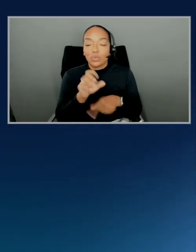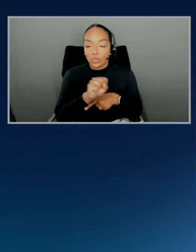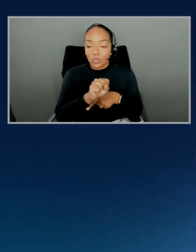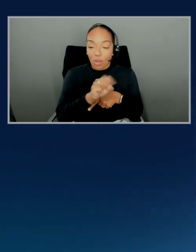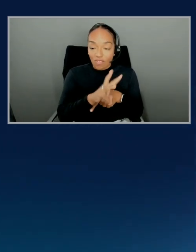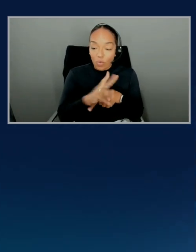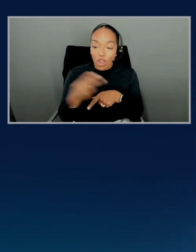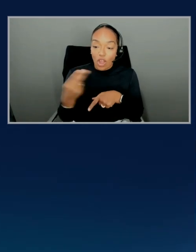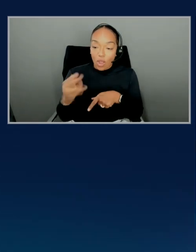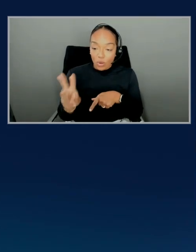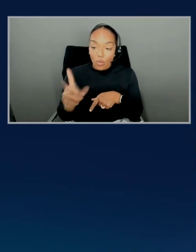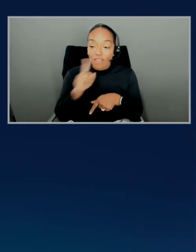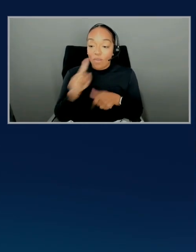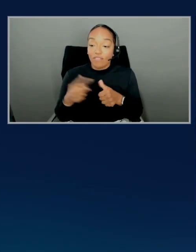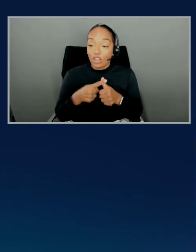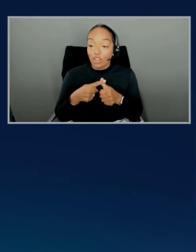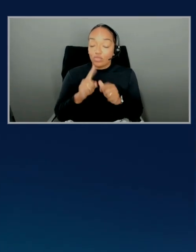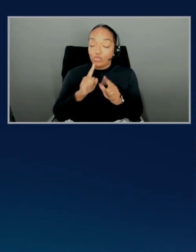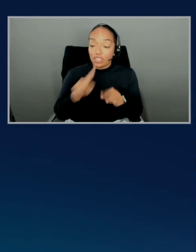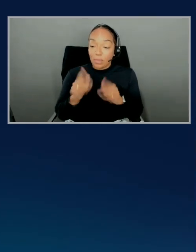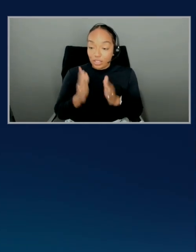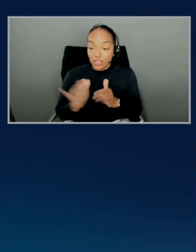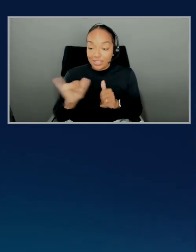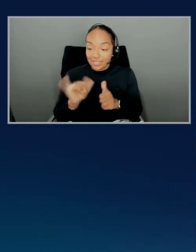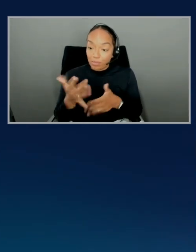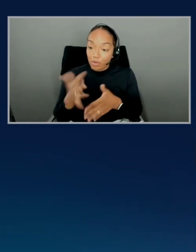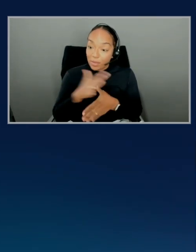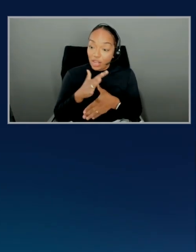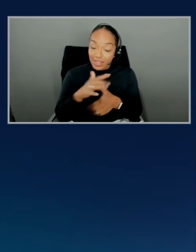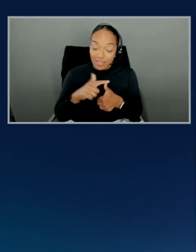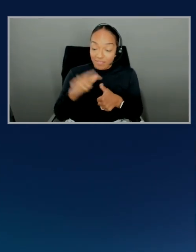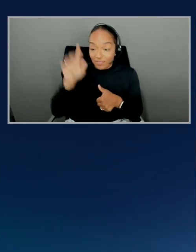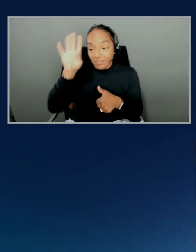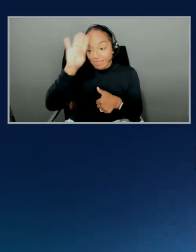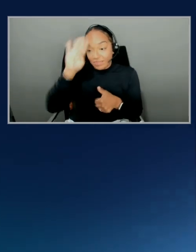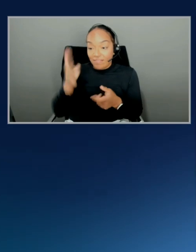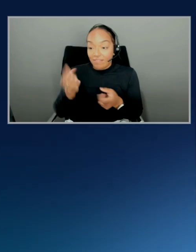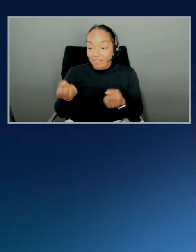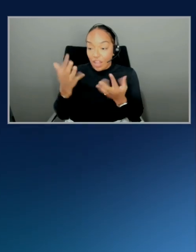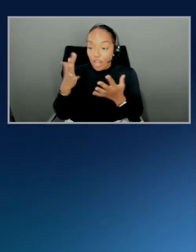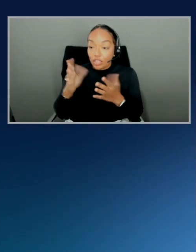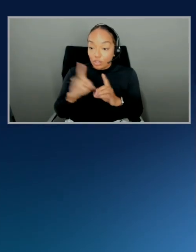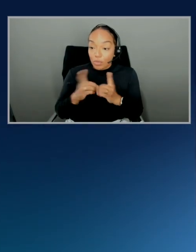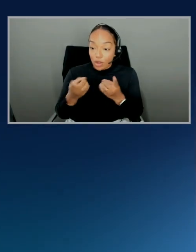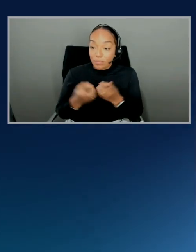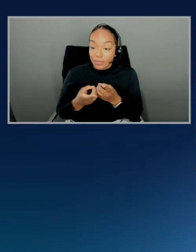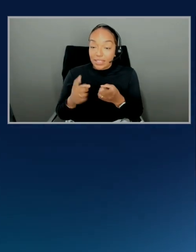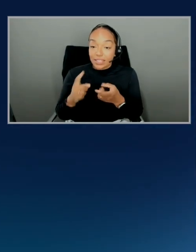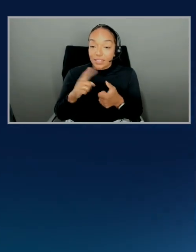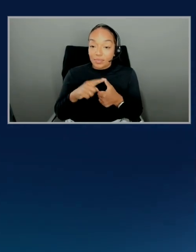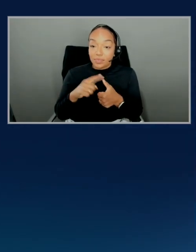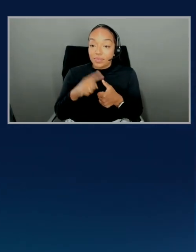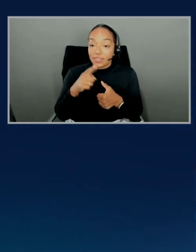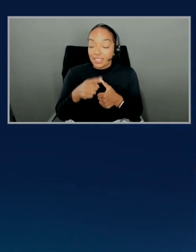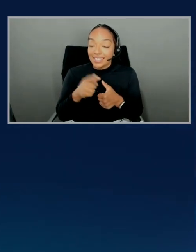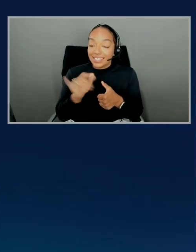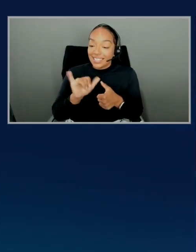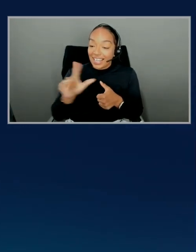for first responders, so primarily fire departments. And they're modernizing fire departments by converting their legacy